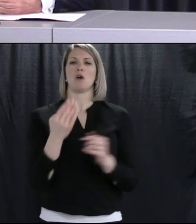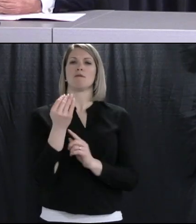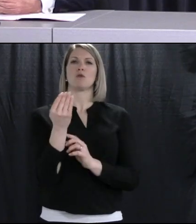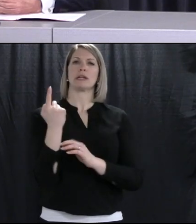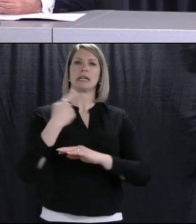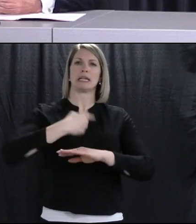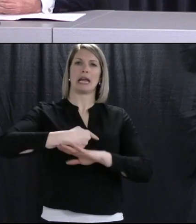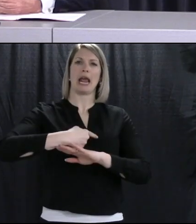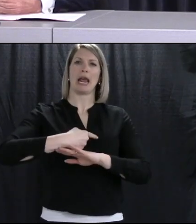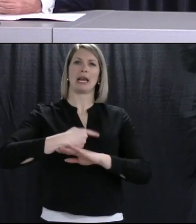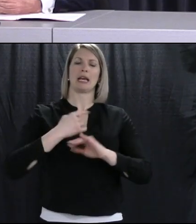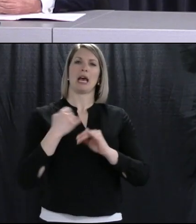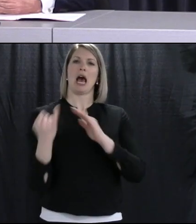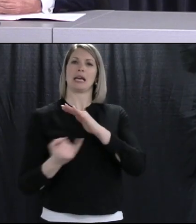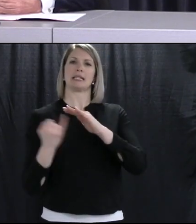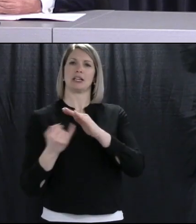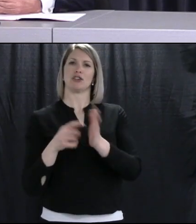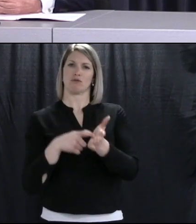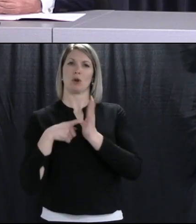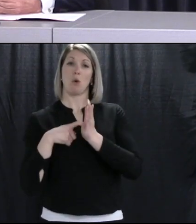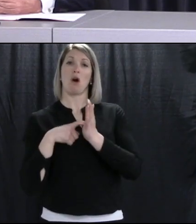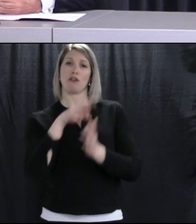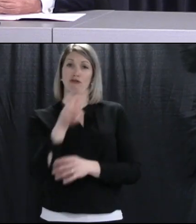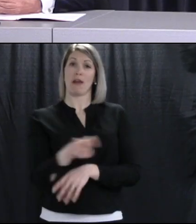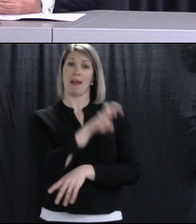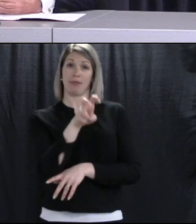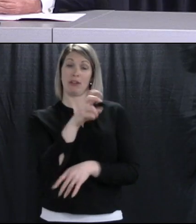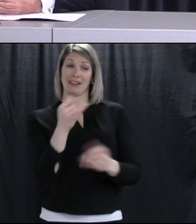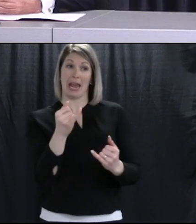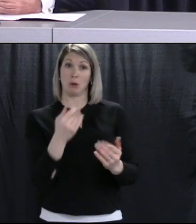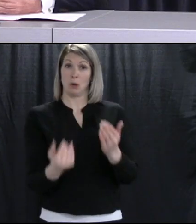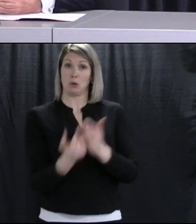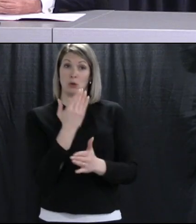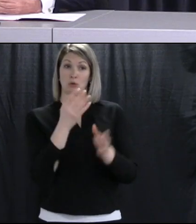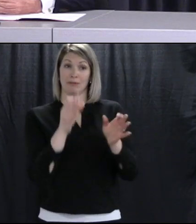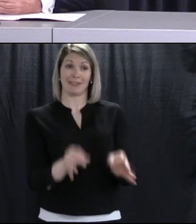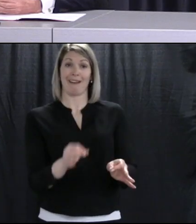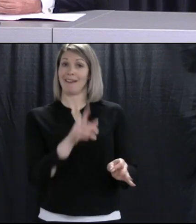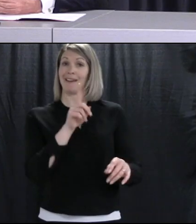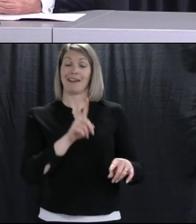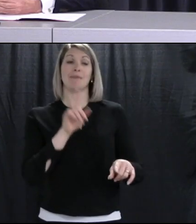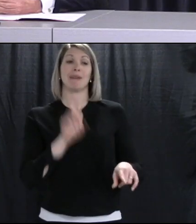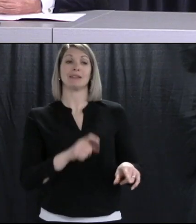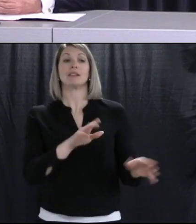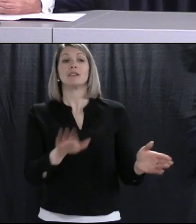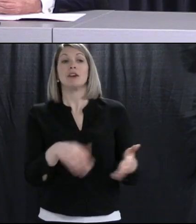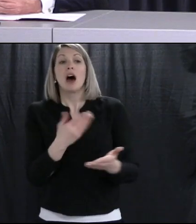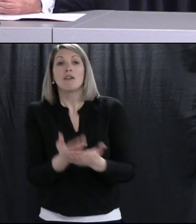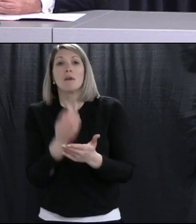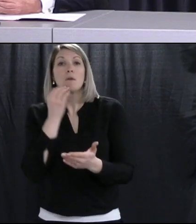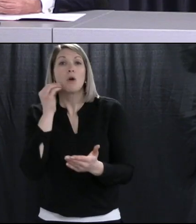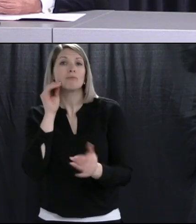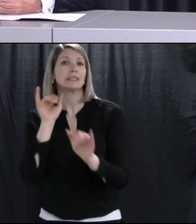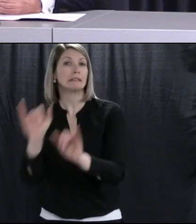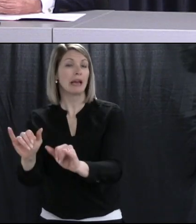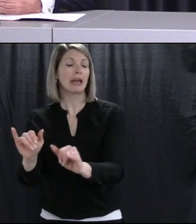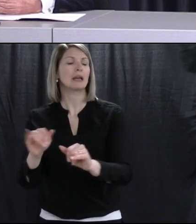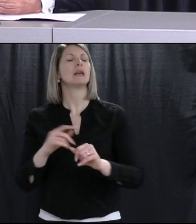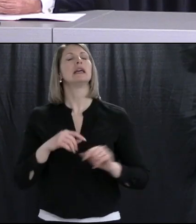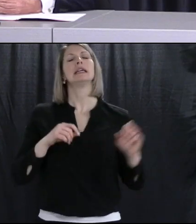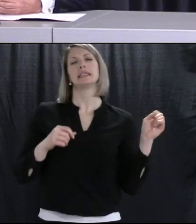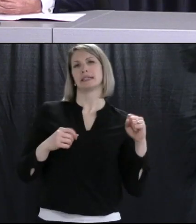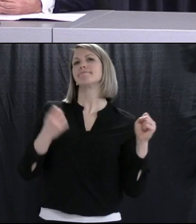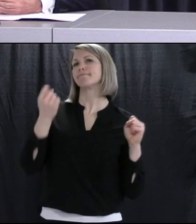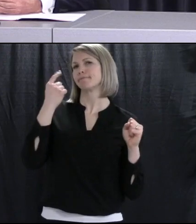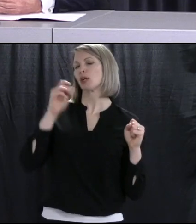period is going to affect those people? Yeah, so we recognize this, Peter, and you're right. There's a lot of activity happening in Lab West, and we've been looking at this very closely. We've